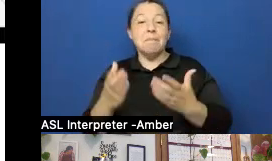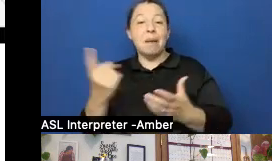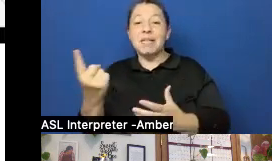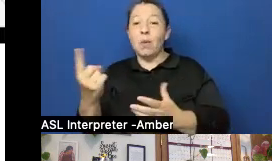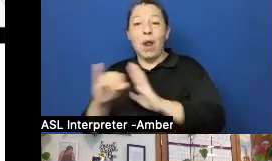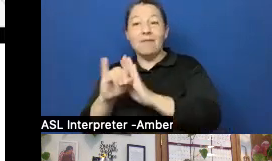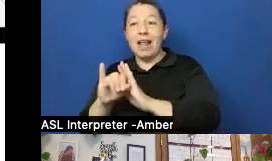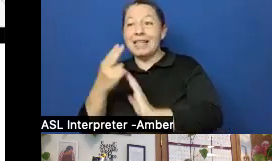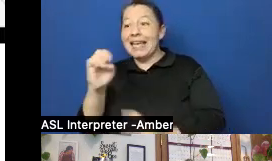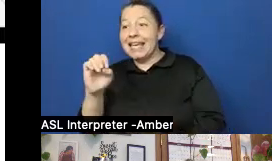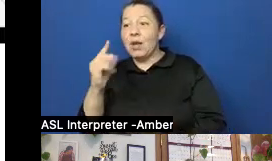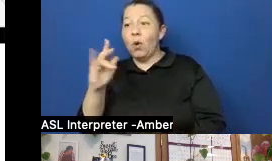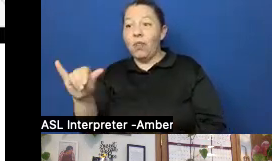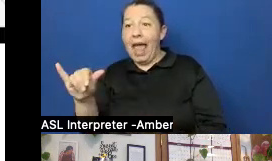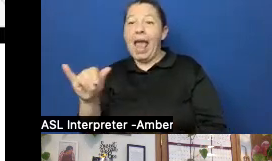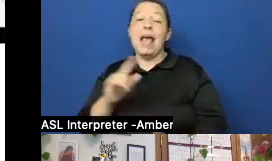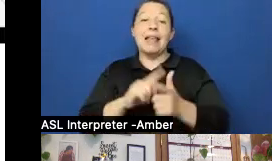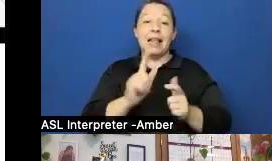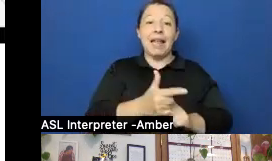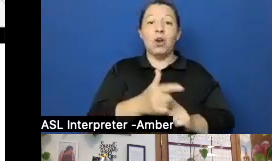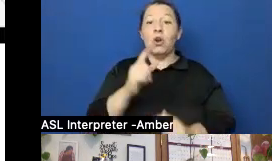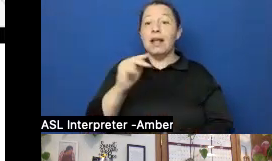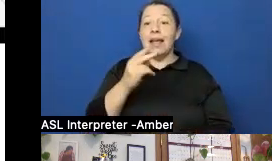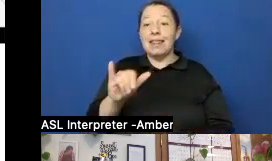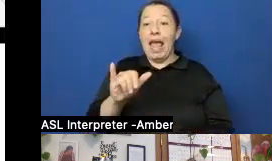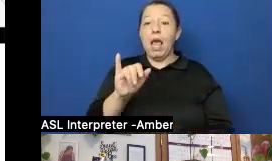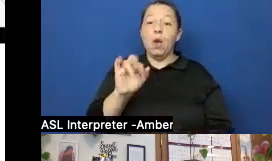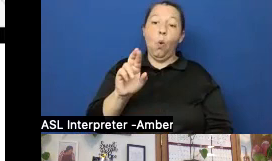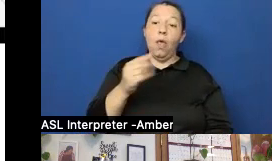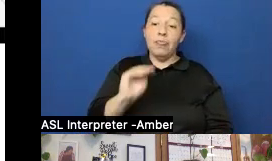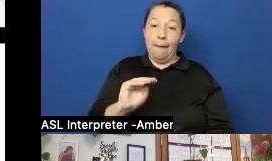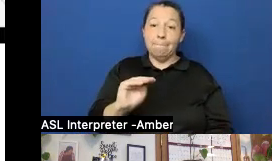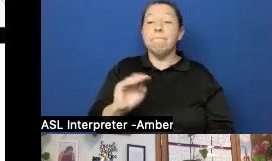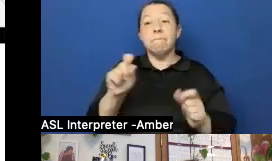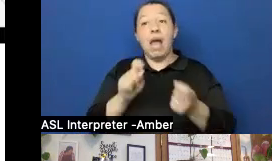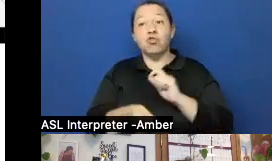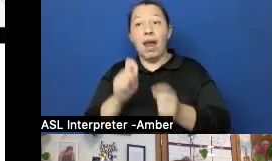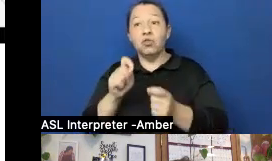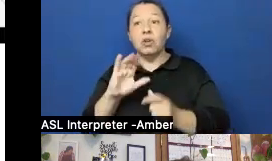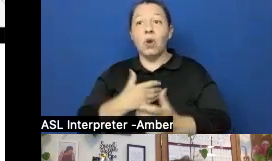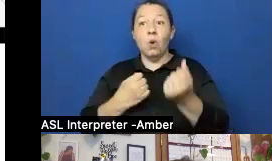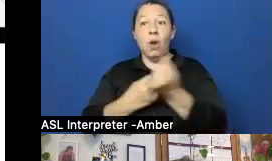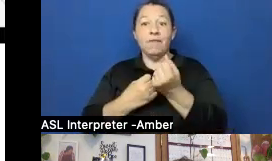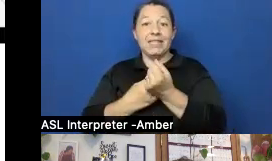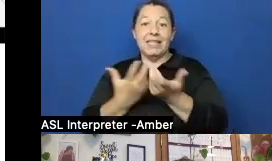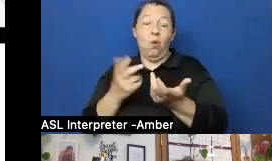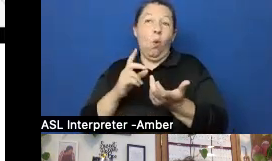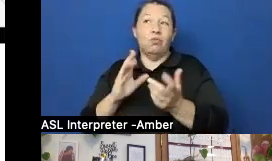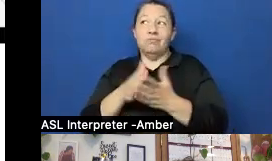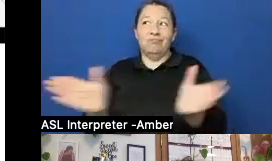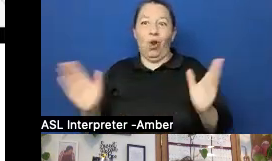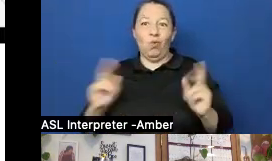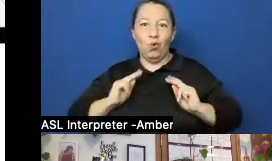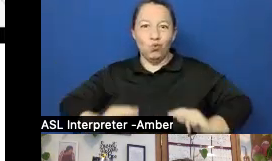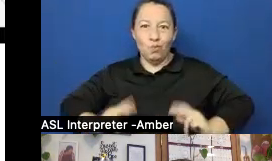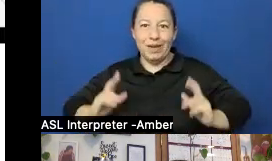then identify as they or them, and it can change, right? So our advocacy, or just in being a human being, it's a good idea